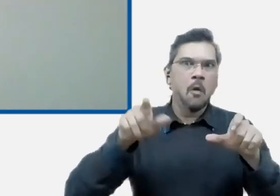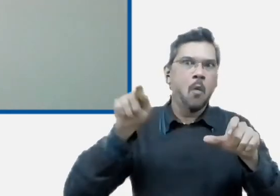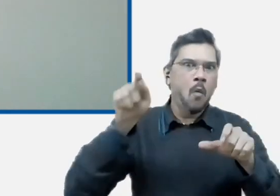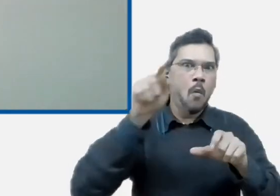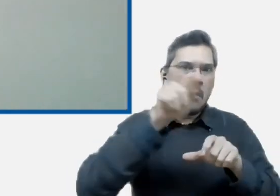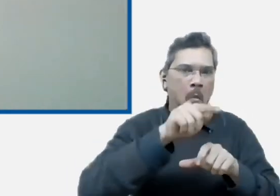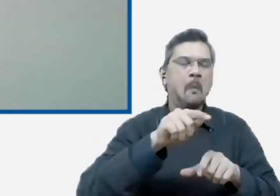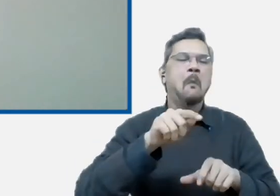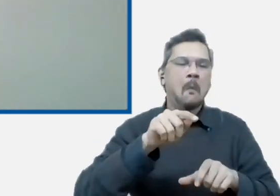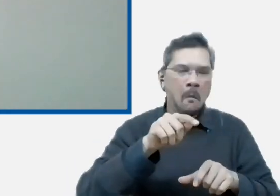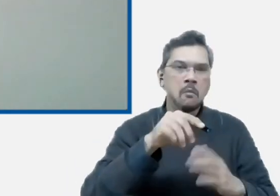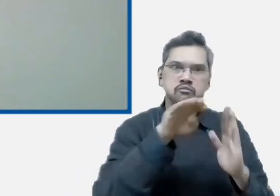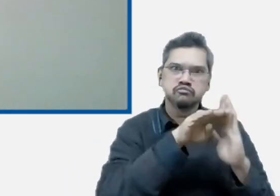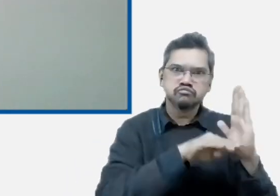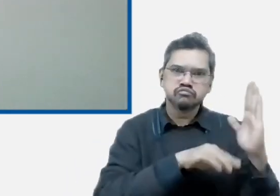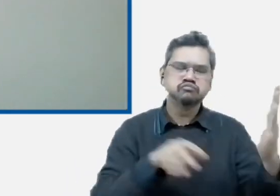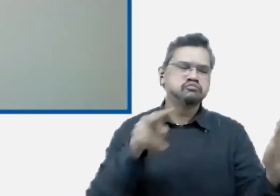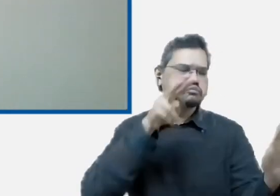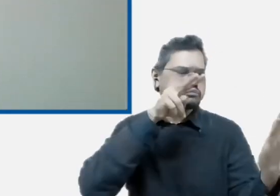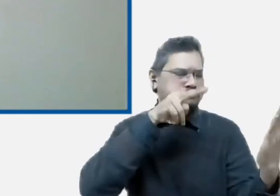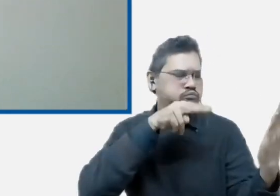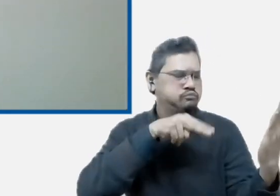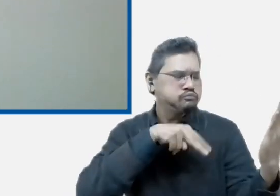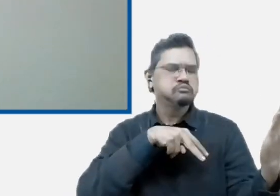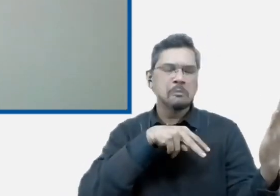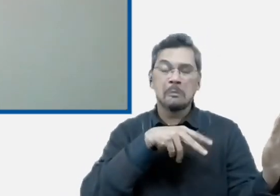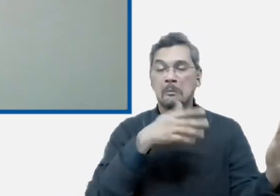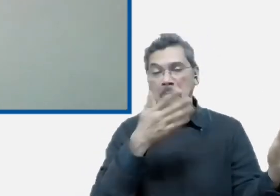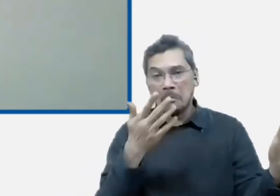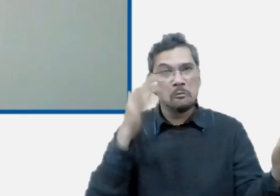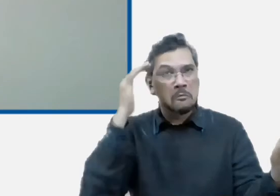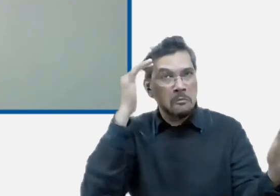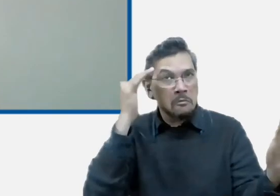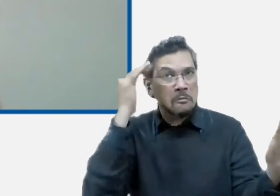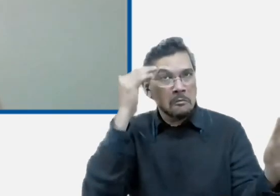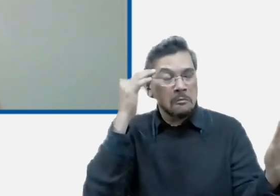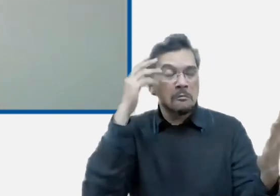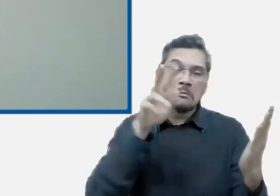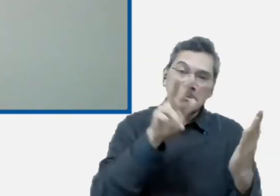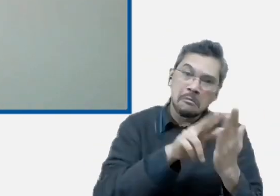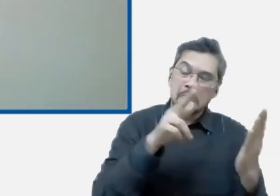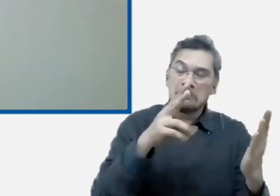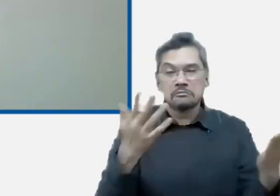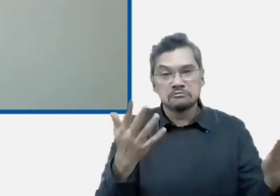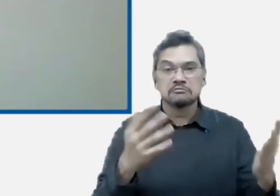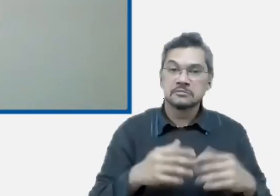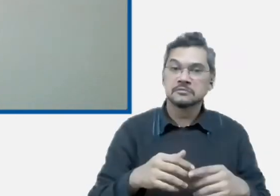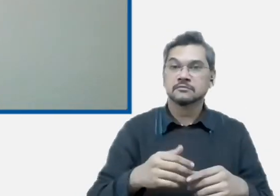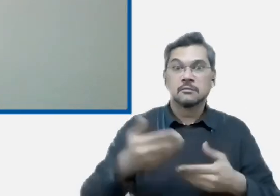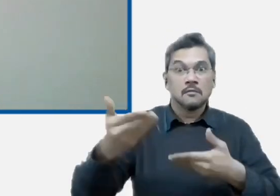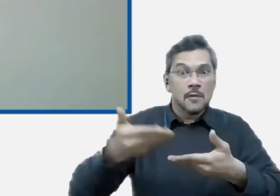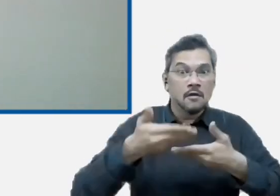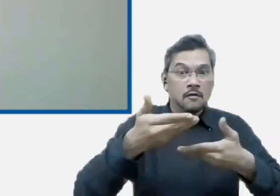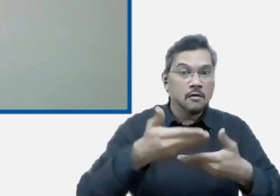session will be a hybrid event and attendance will be by invitation only. Thank you for your participation